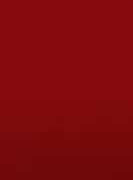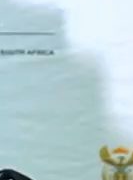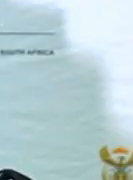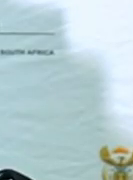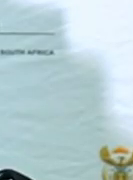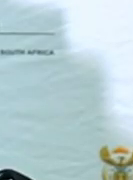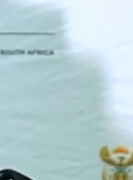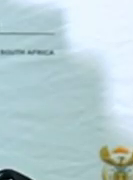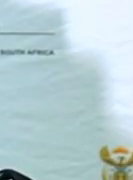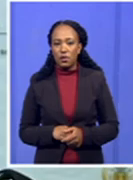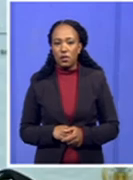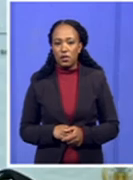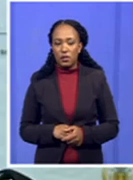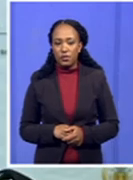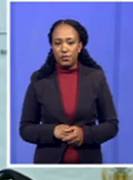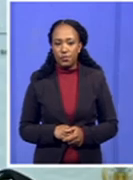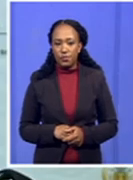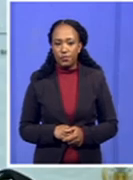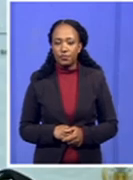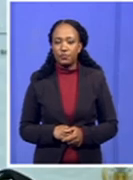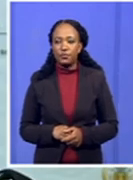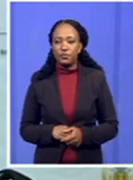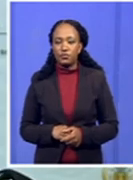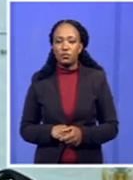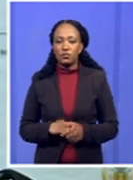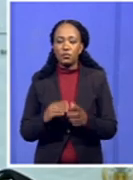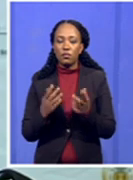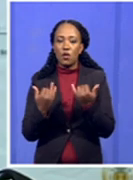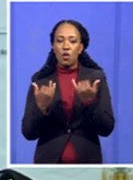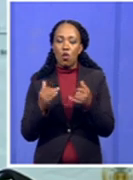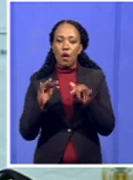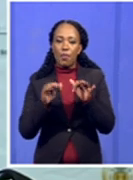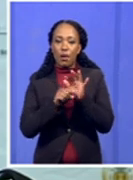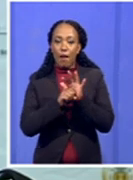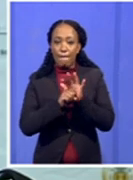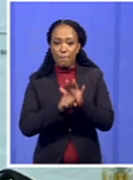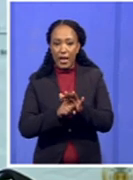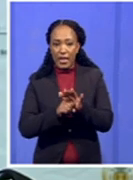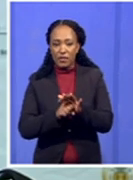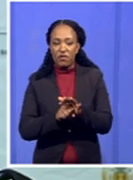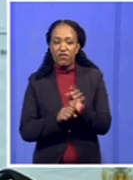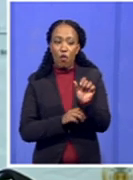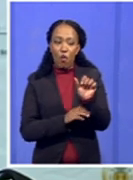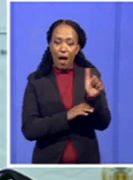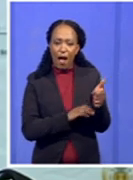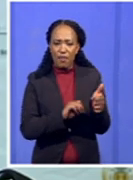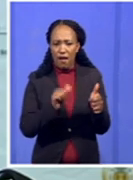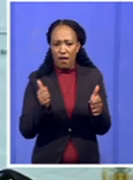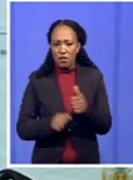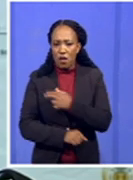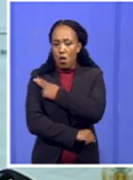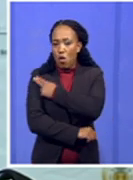Those who are coming, arrangement to reduce pressure on the sister facilities in the area.